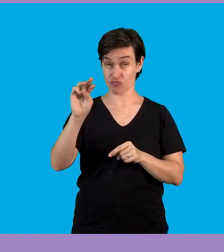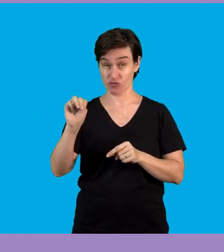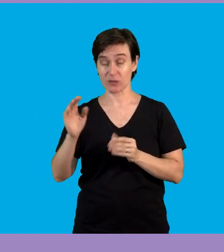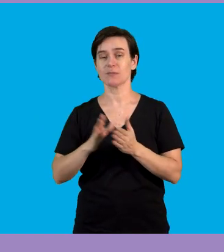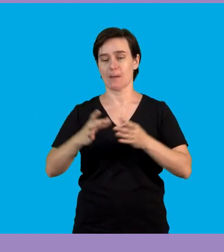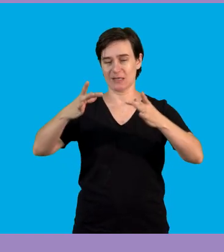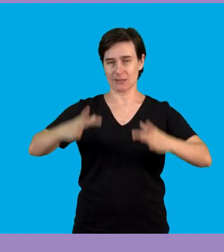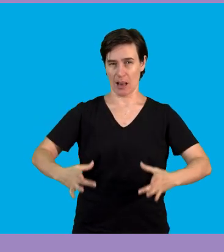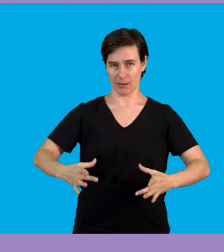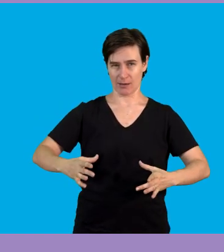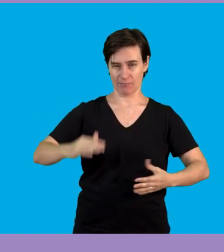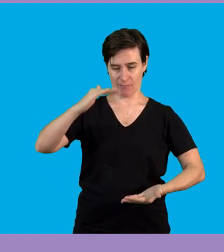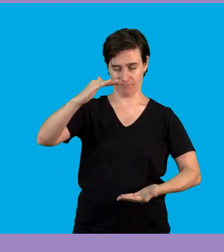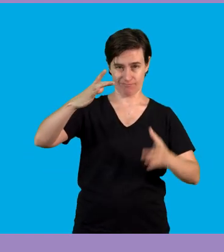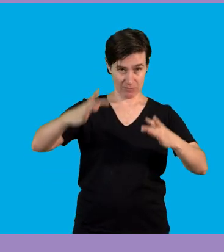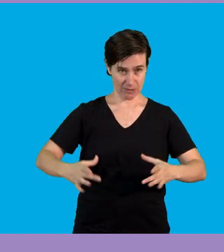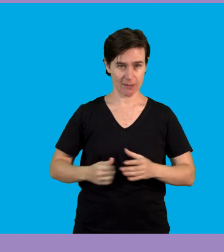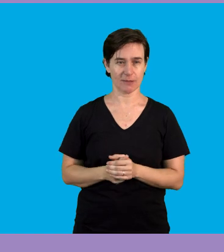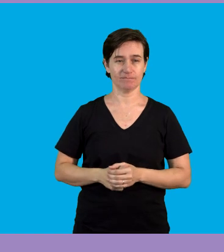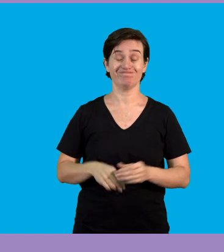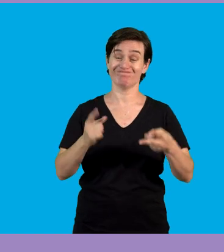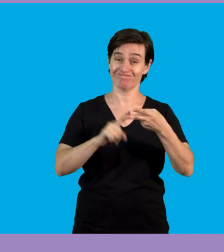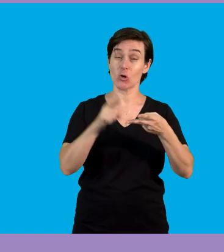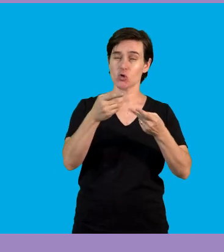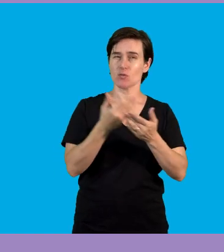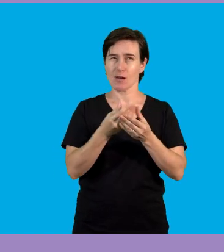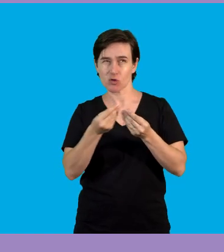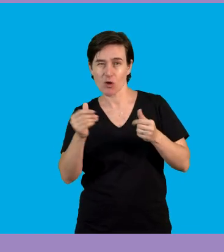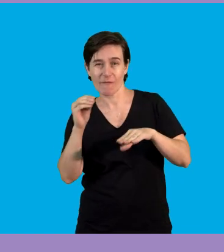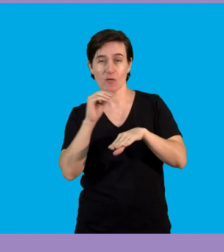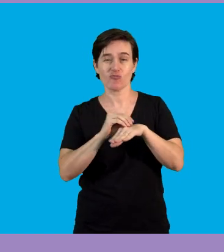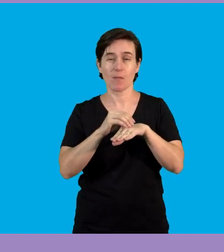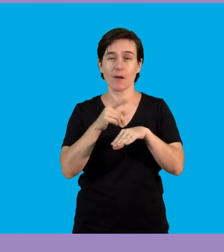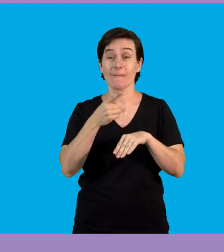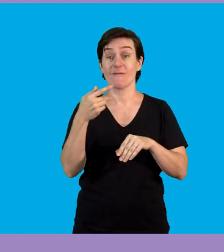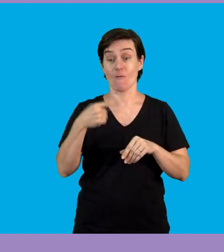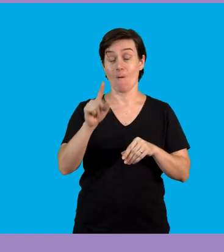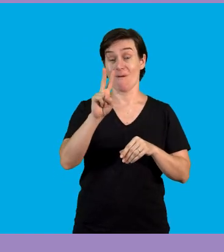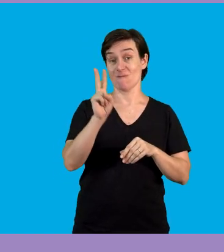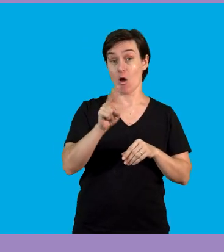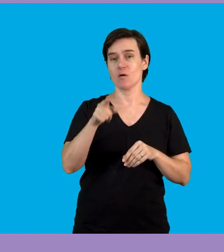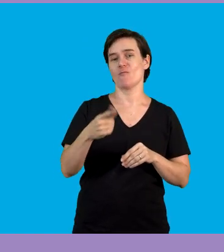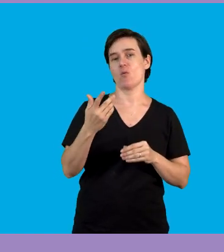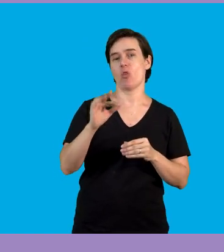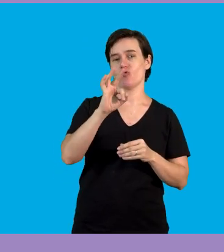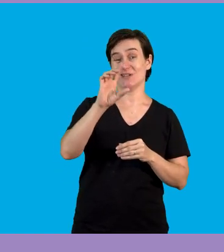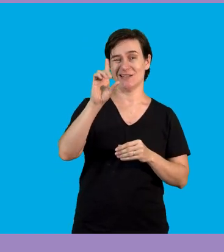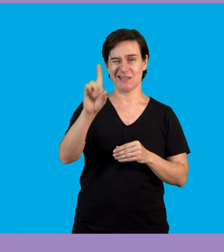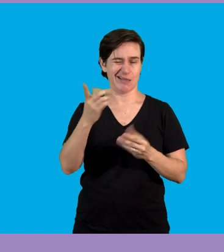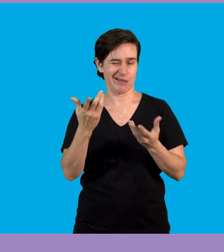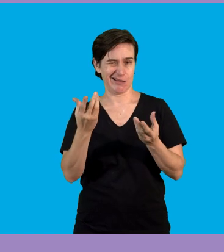and cylinders. You'll also be able to solve problems that involve the volume of the above